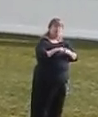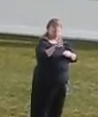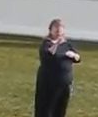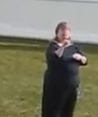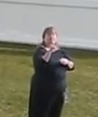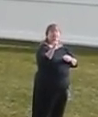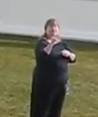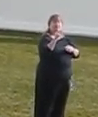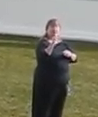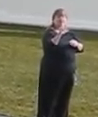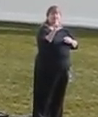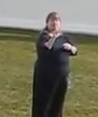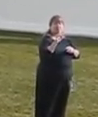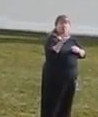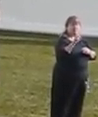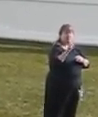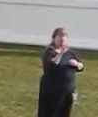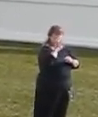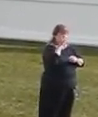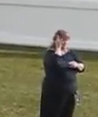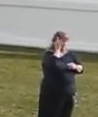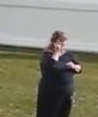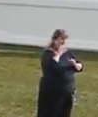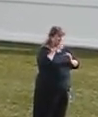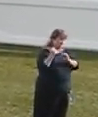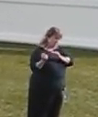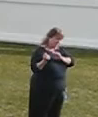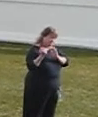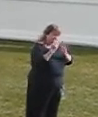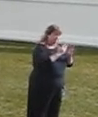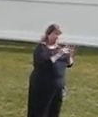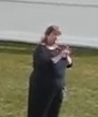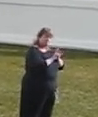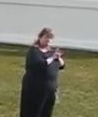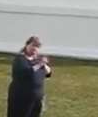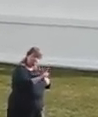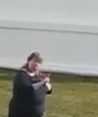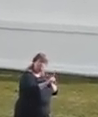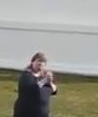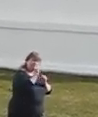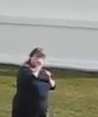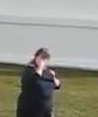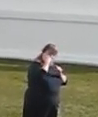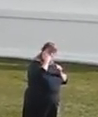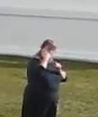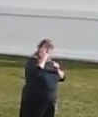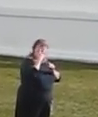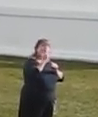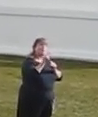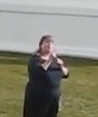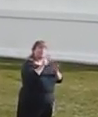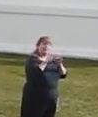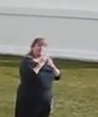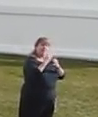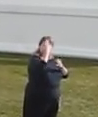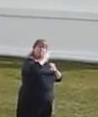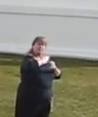Nansemond Indian Tribe, to now come and escort the Governor and his family to the front of the inaugural platform